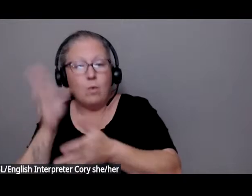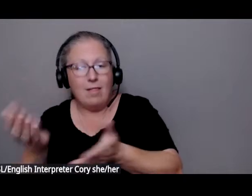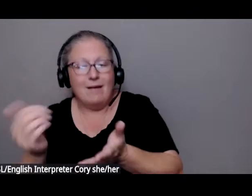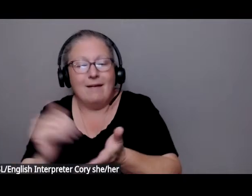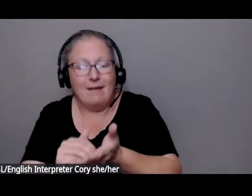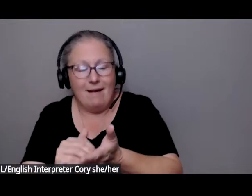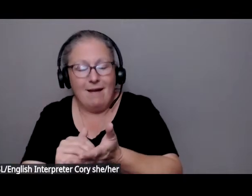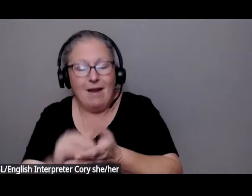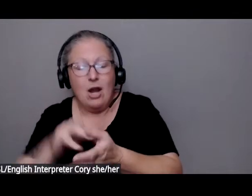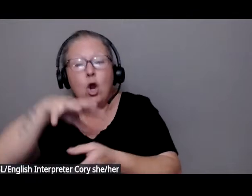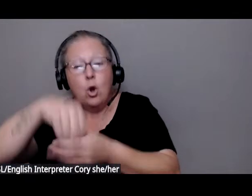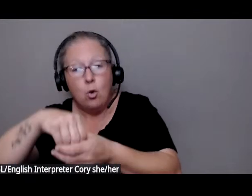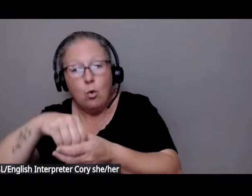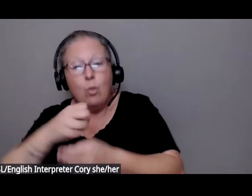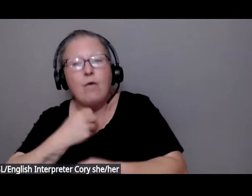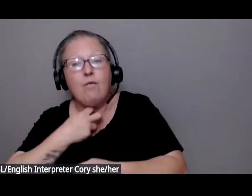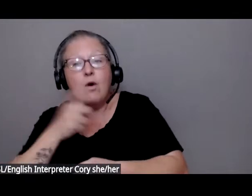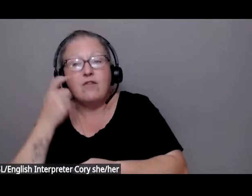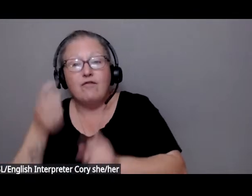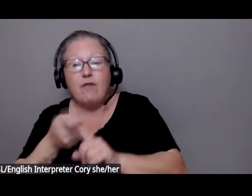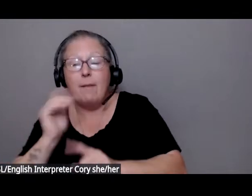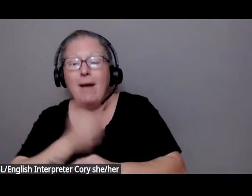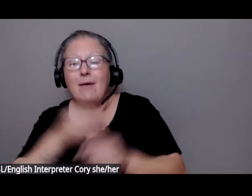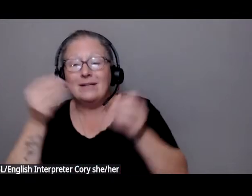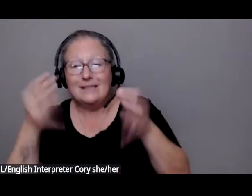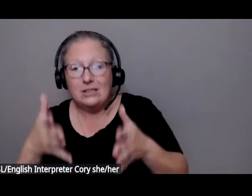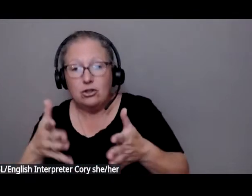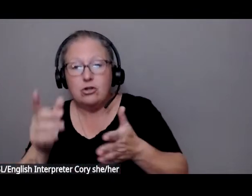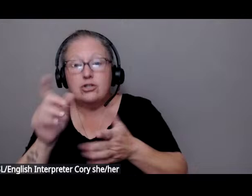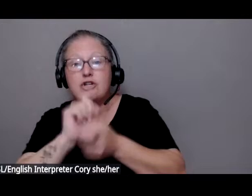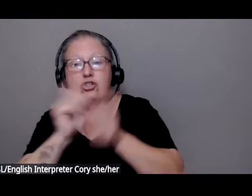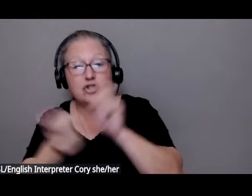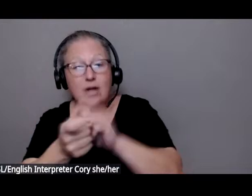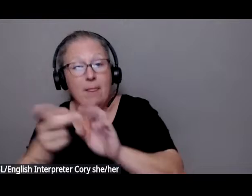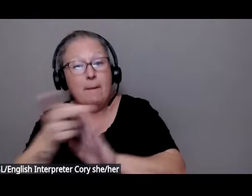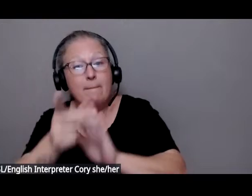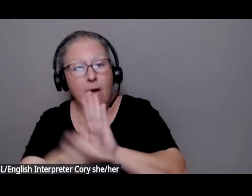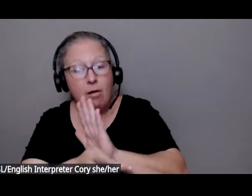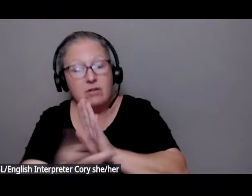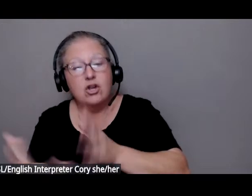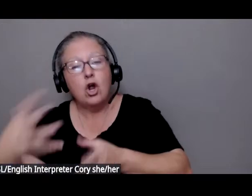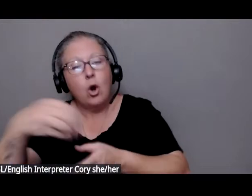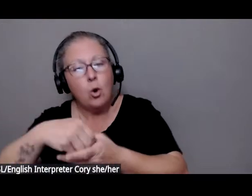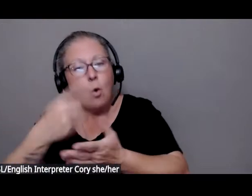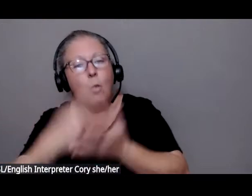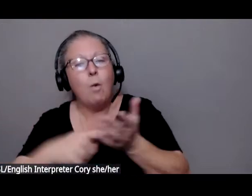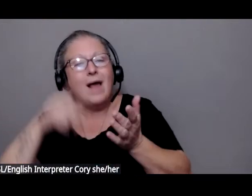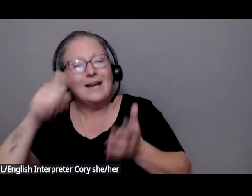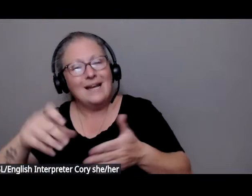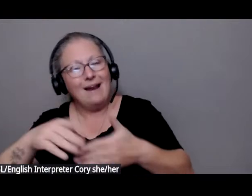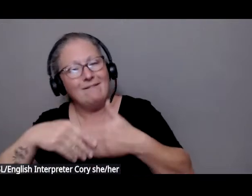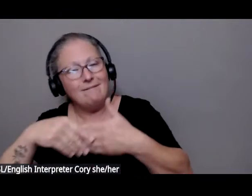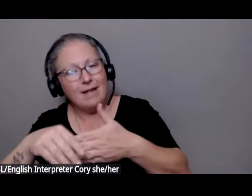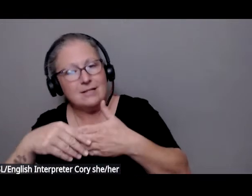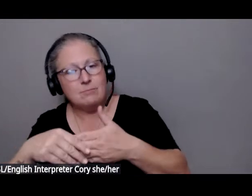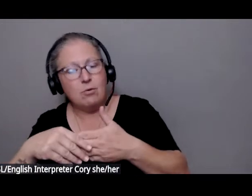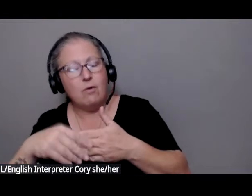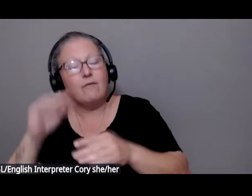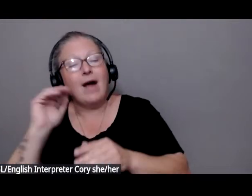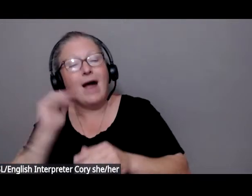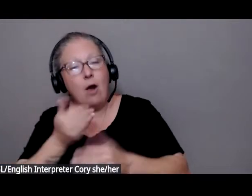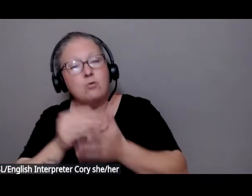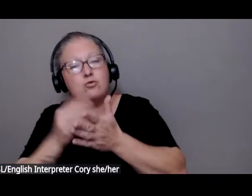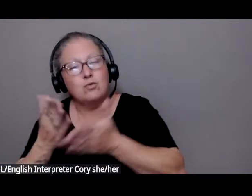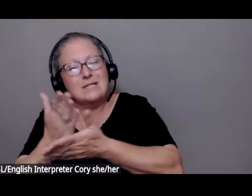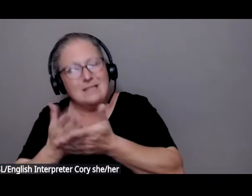include the voices of our teachers to rewrite the district policy to include the necessary flexibility that some of our